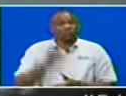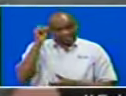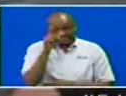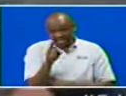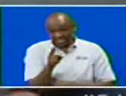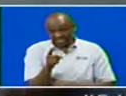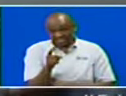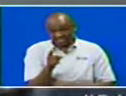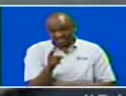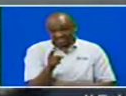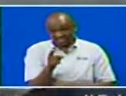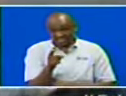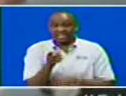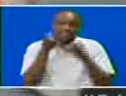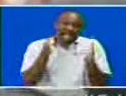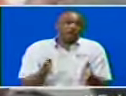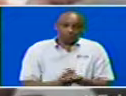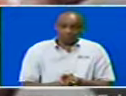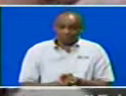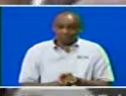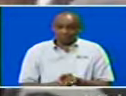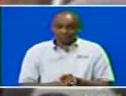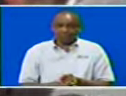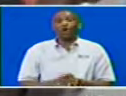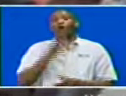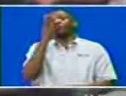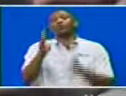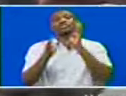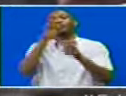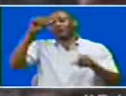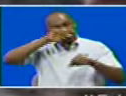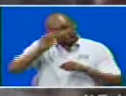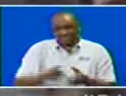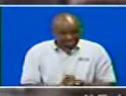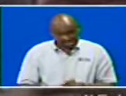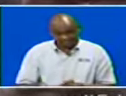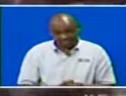hiyo? Sasa, kura ya 44,000.